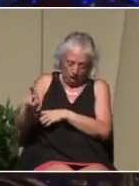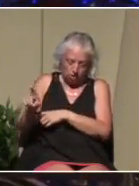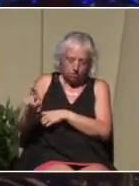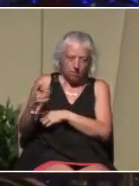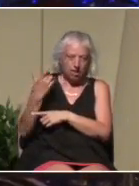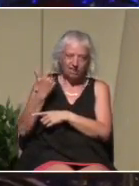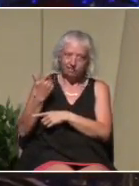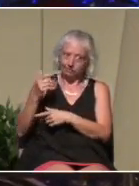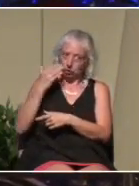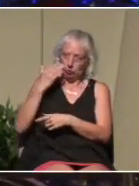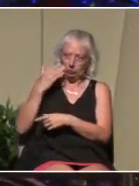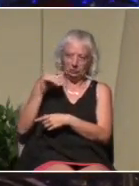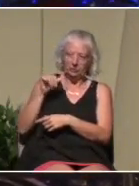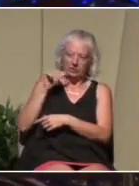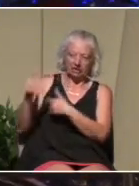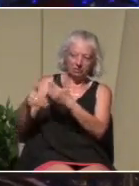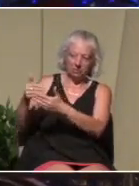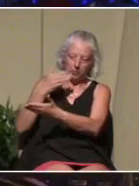well.